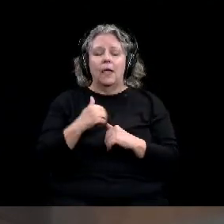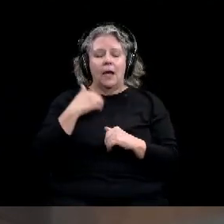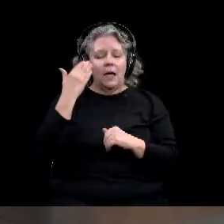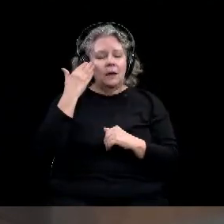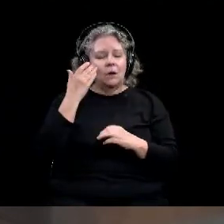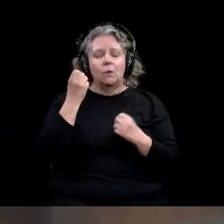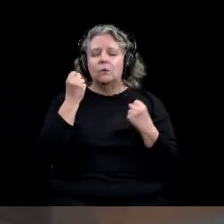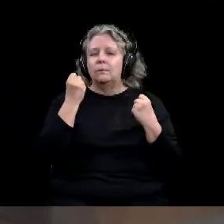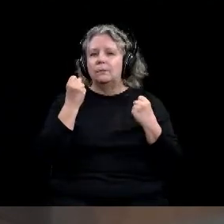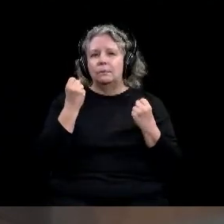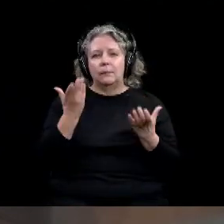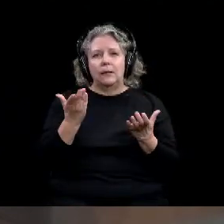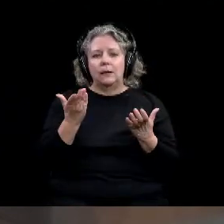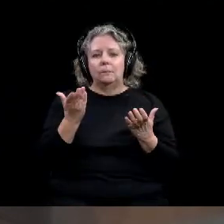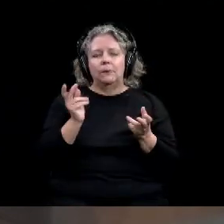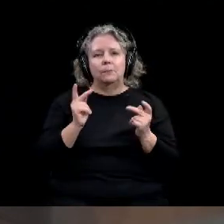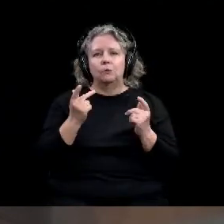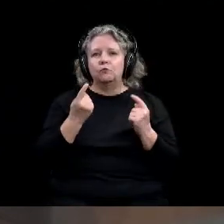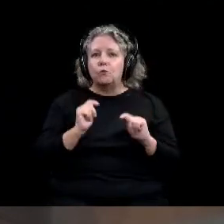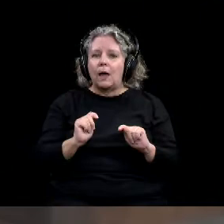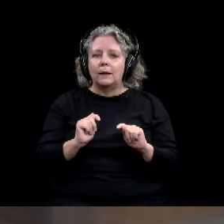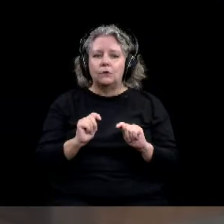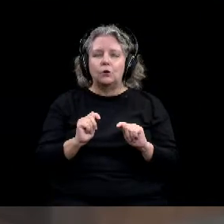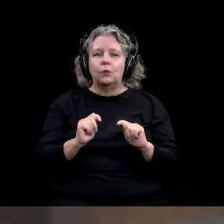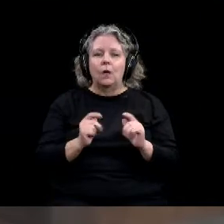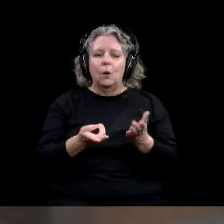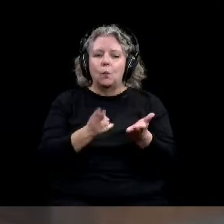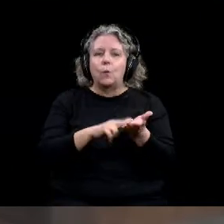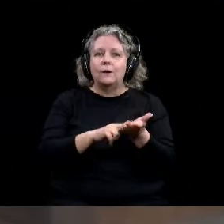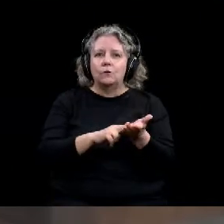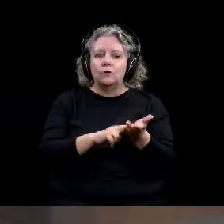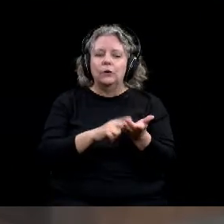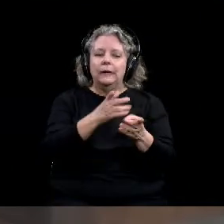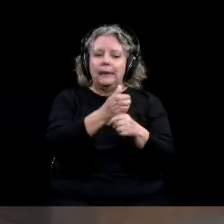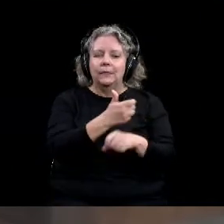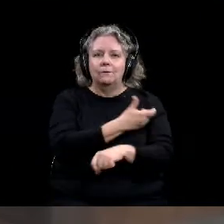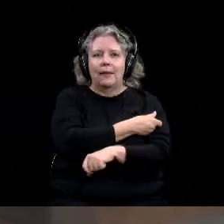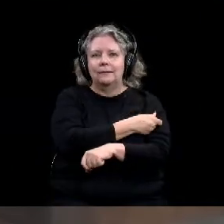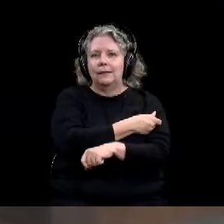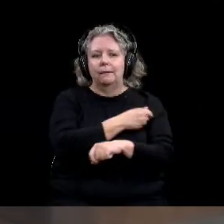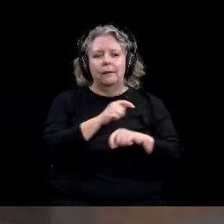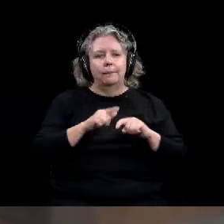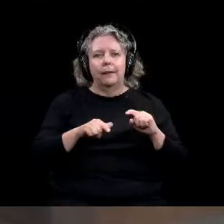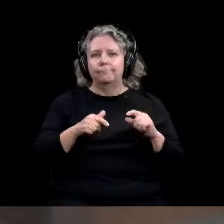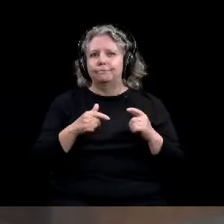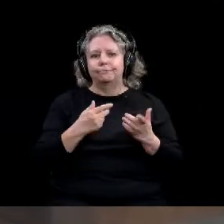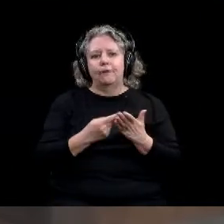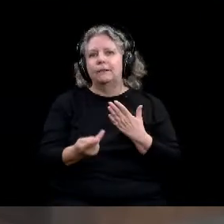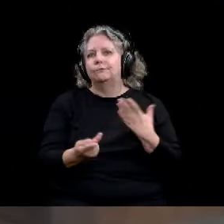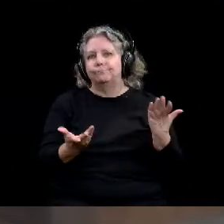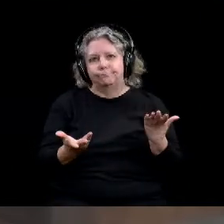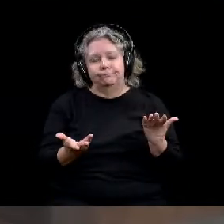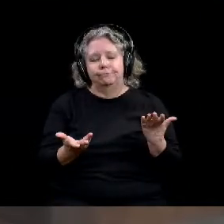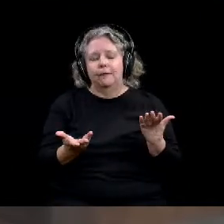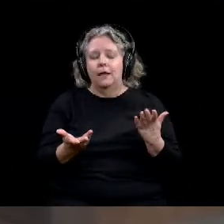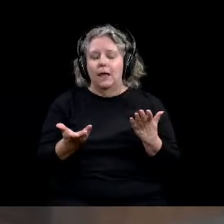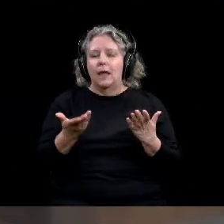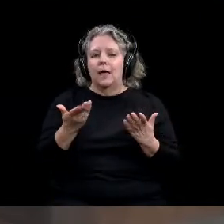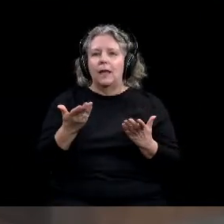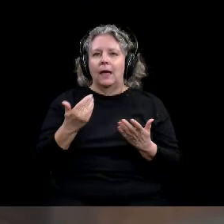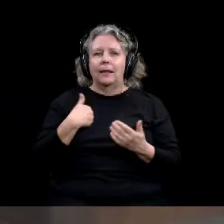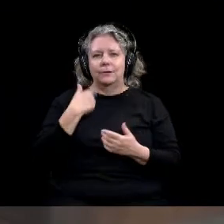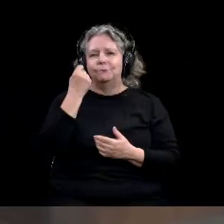were unsuccessful, and I hear that. And that this process has been frustrating for so many. This